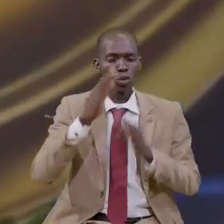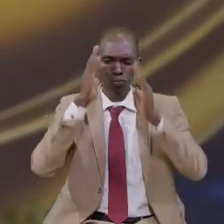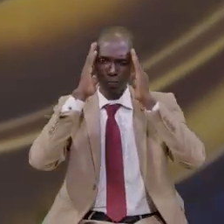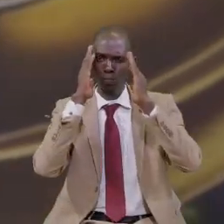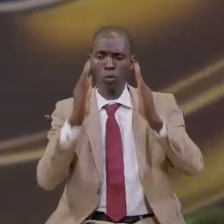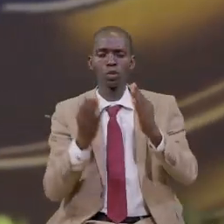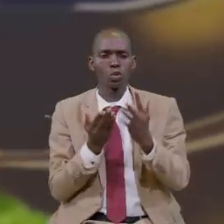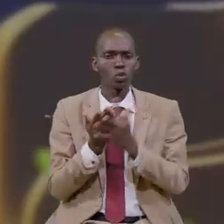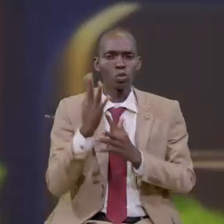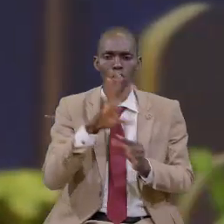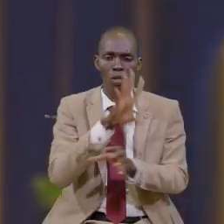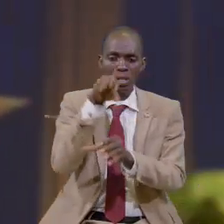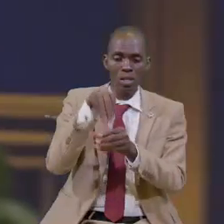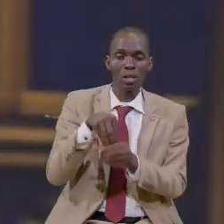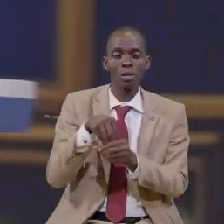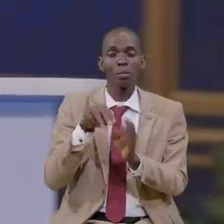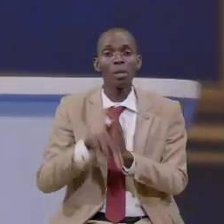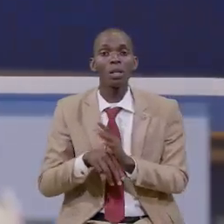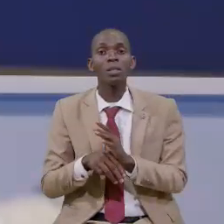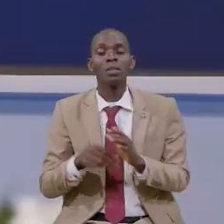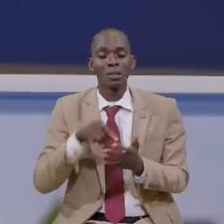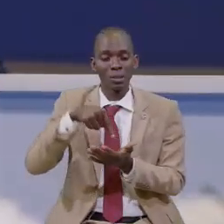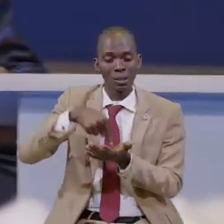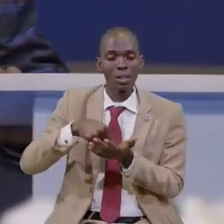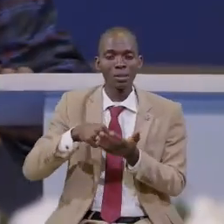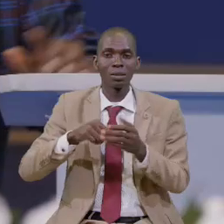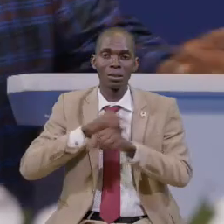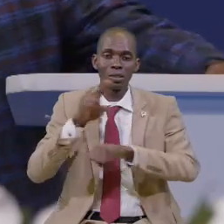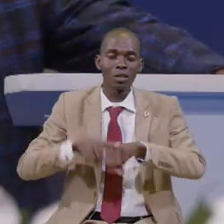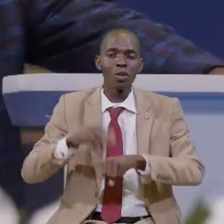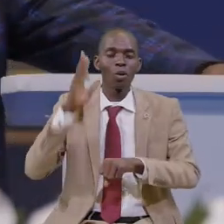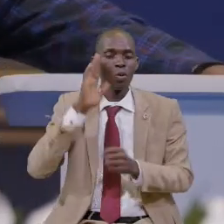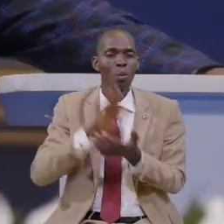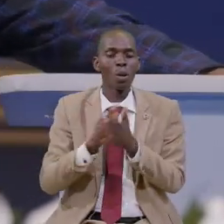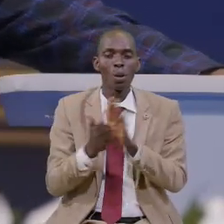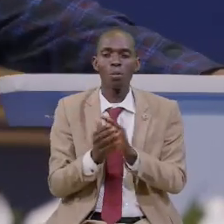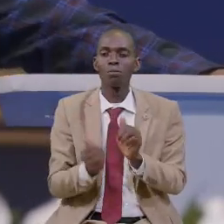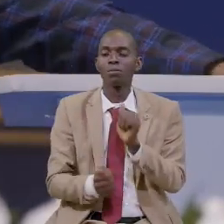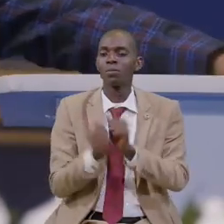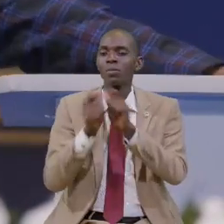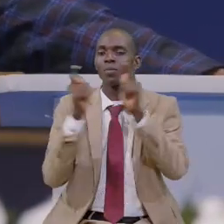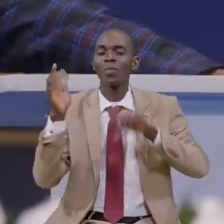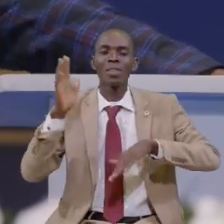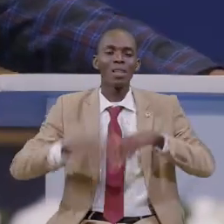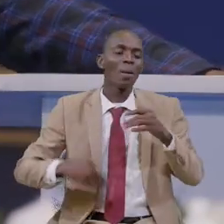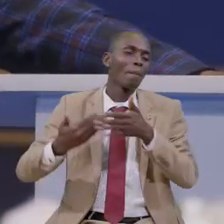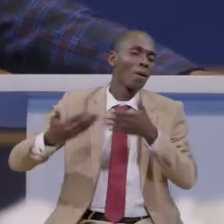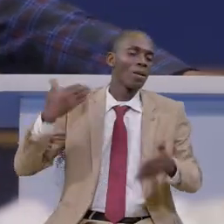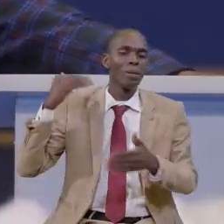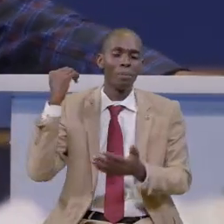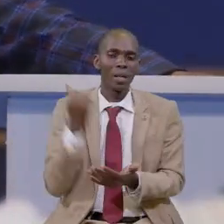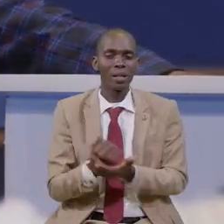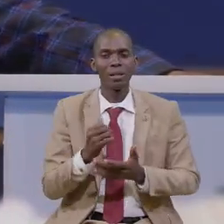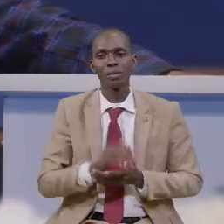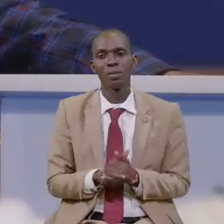involvement, this nation will become greater than it has been. Amen. We